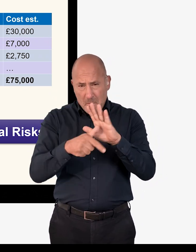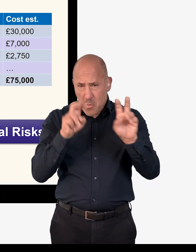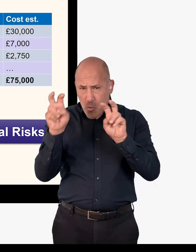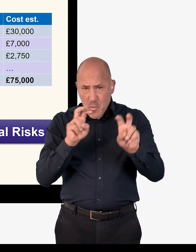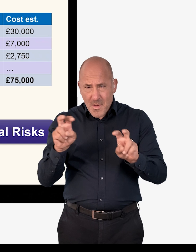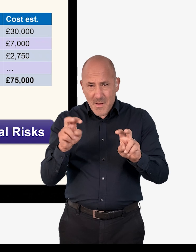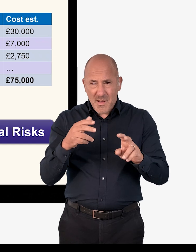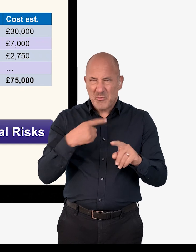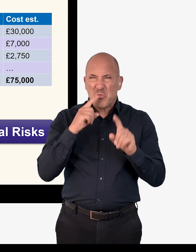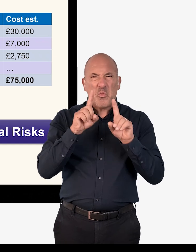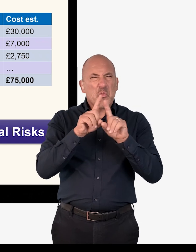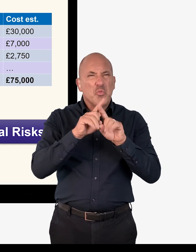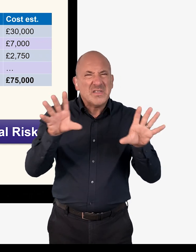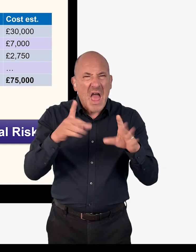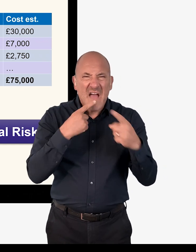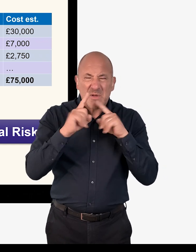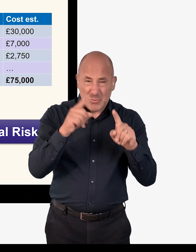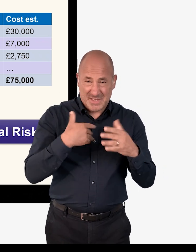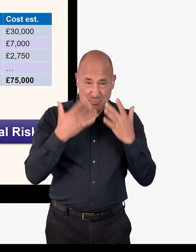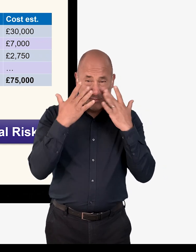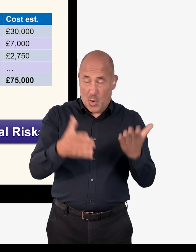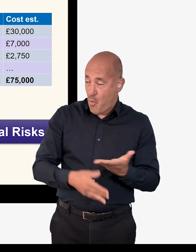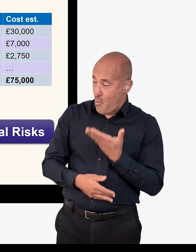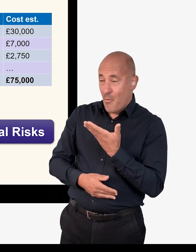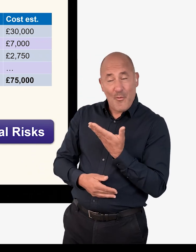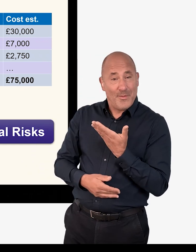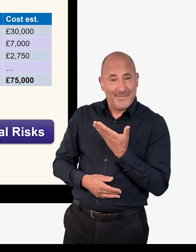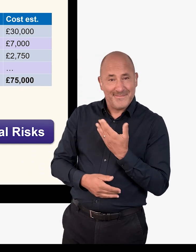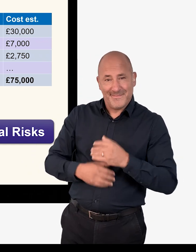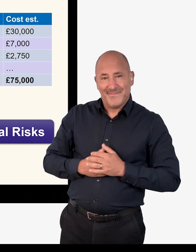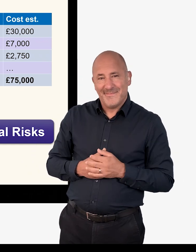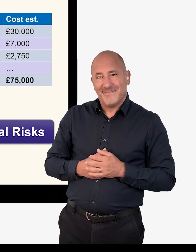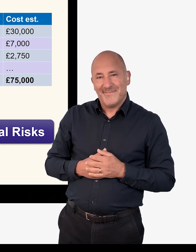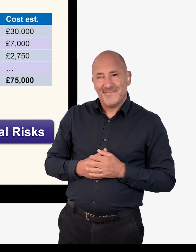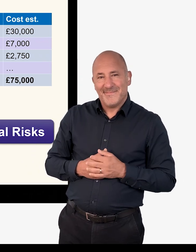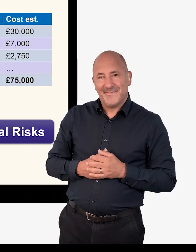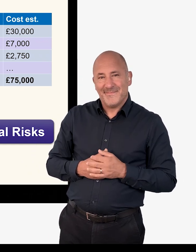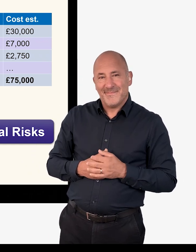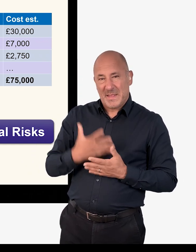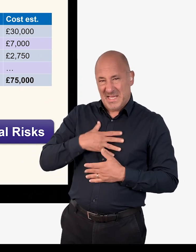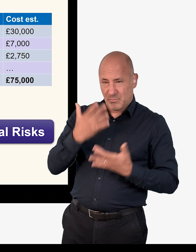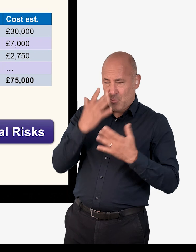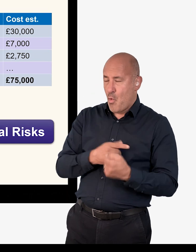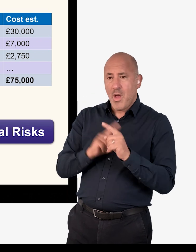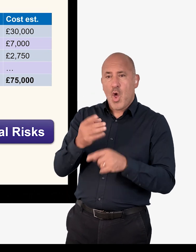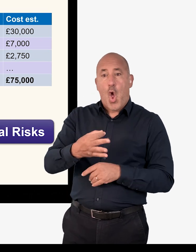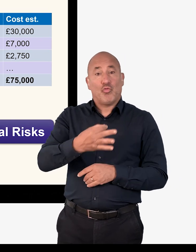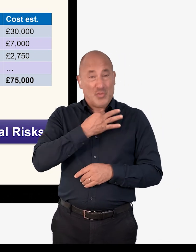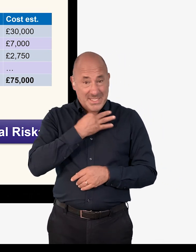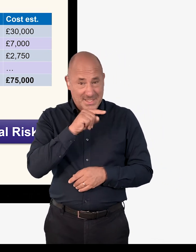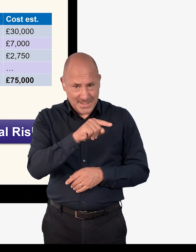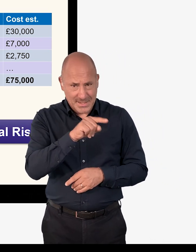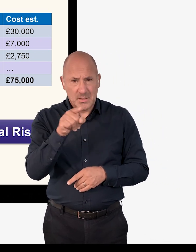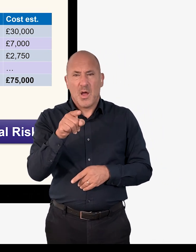thorough. Shown here is an example of the type of information we want to see. Show the